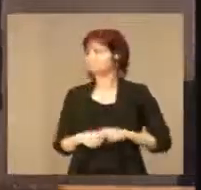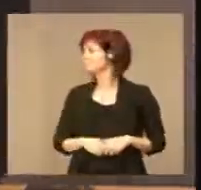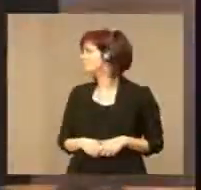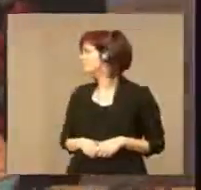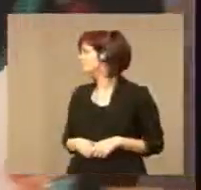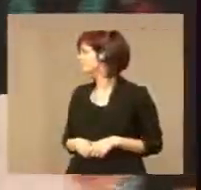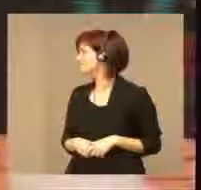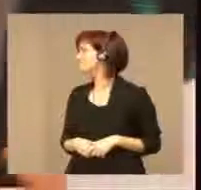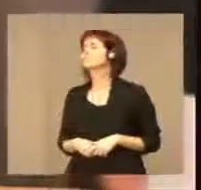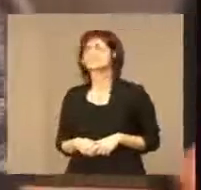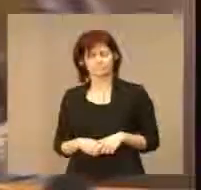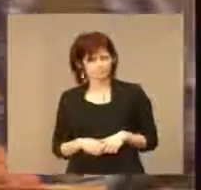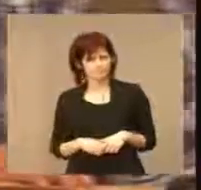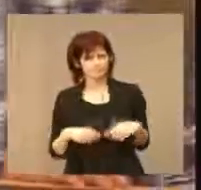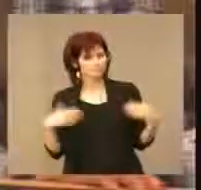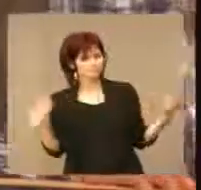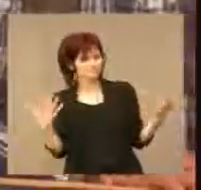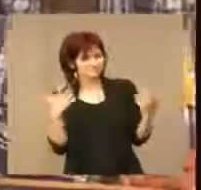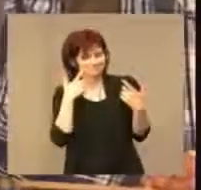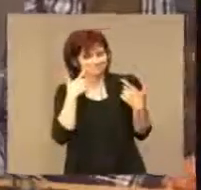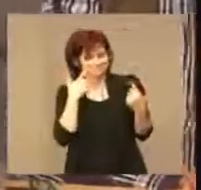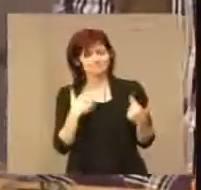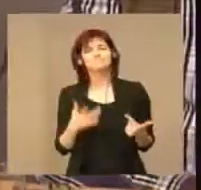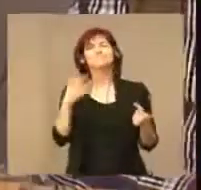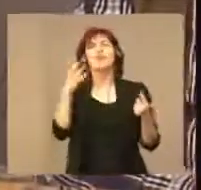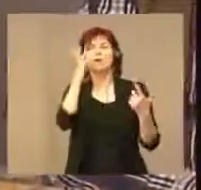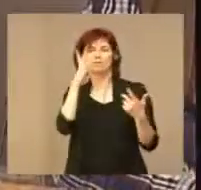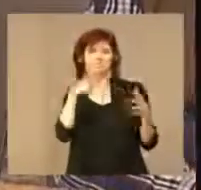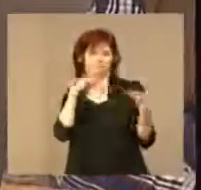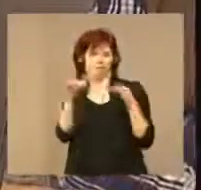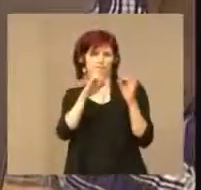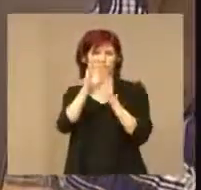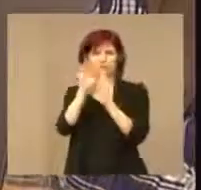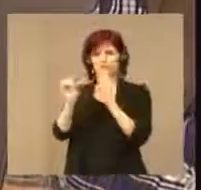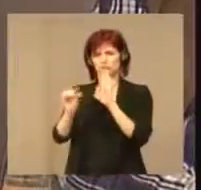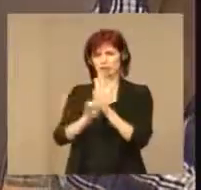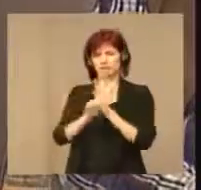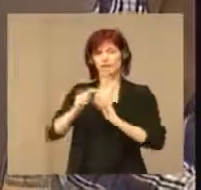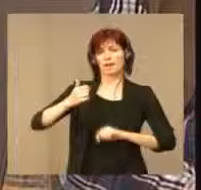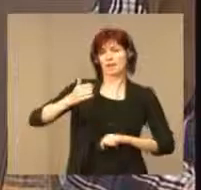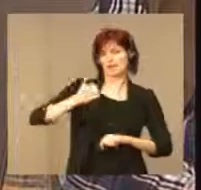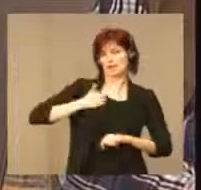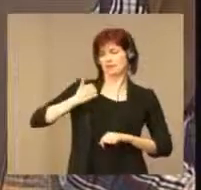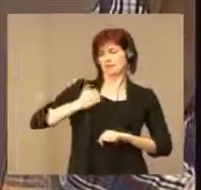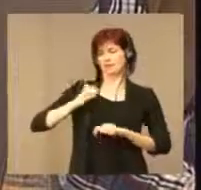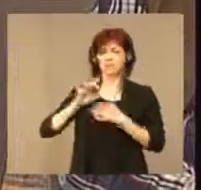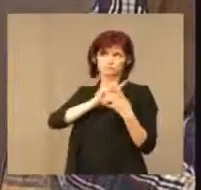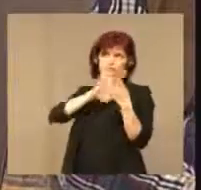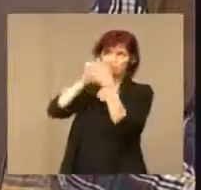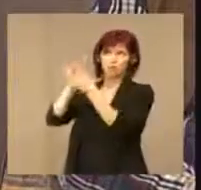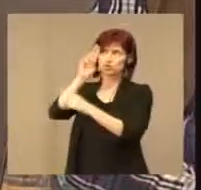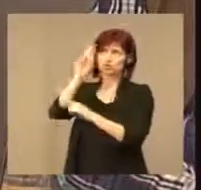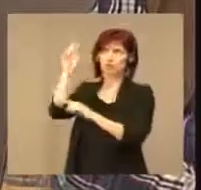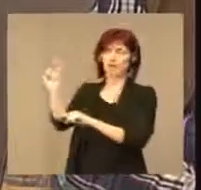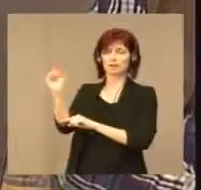So I'll give a little bit of background. Canada is a signatory to the United Nations Convention on